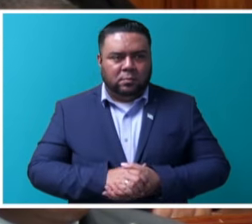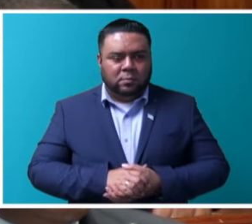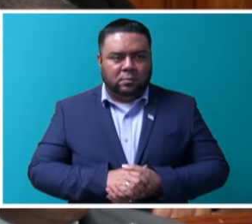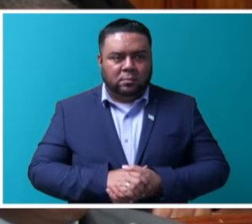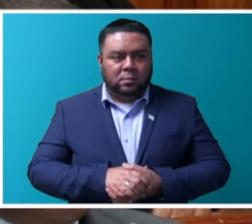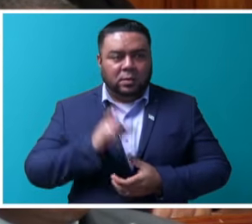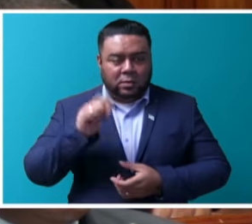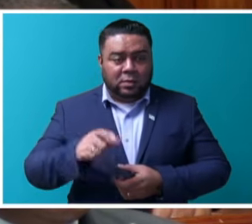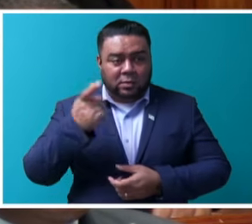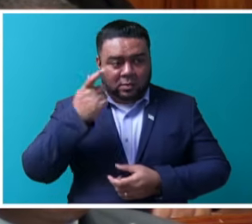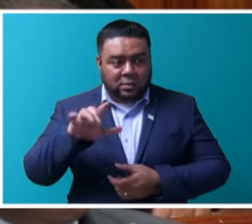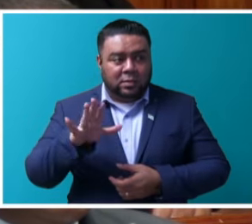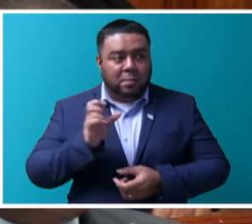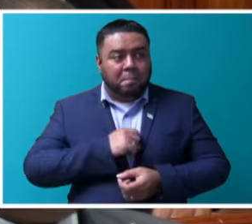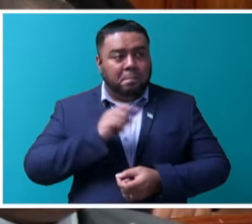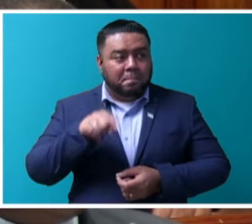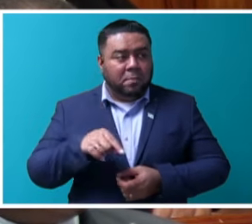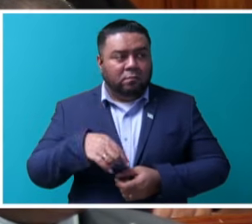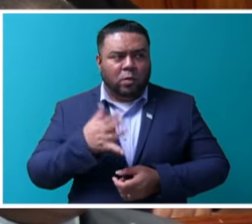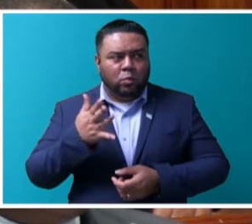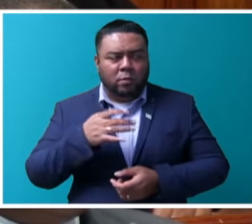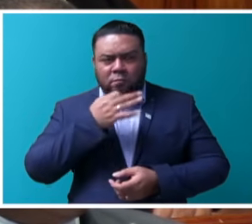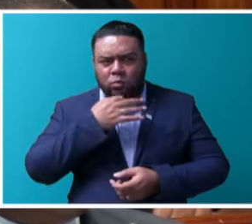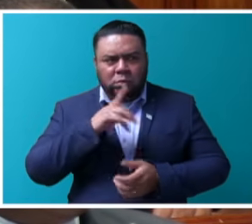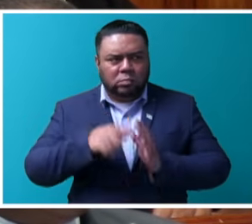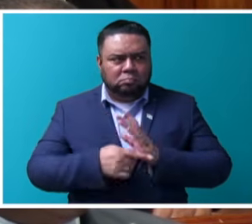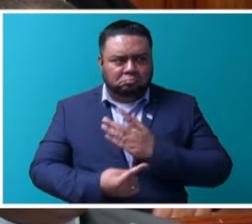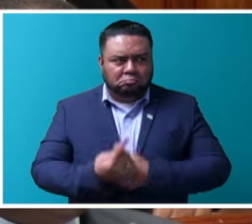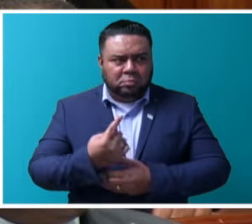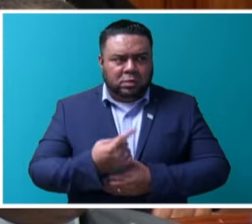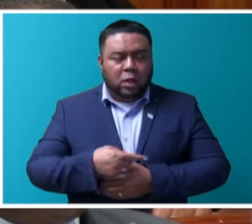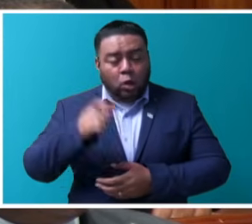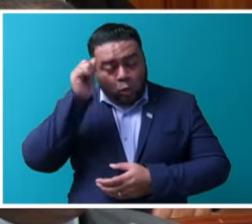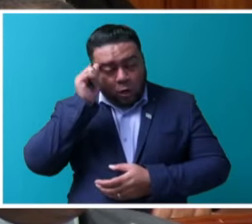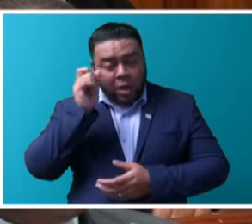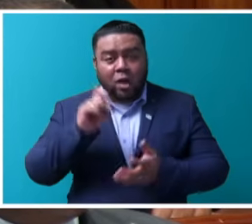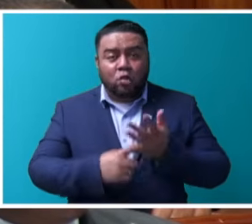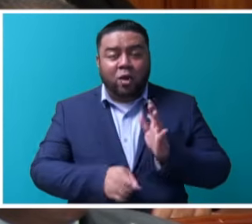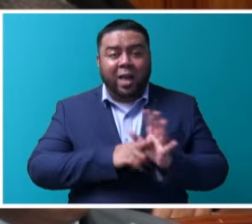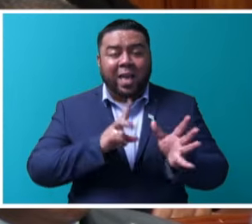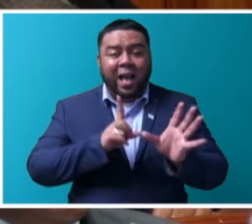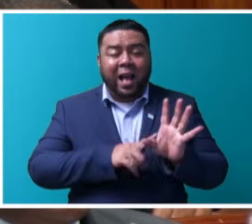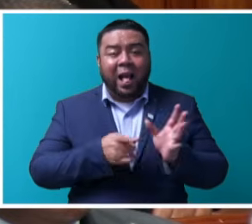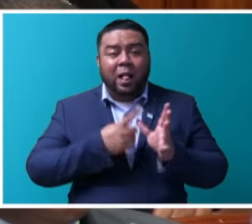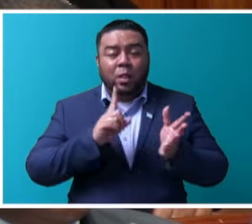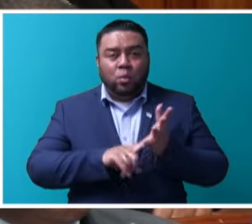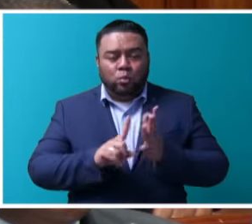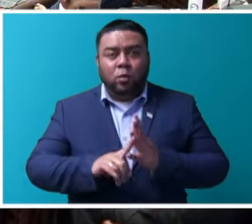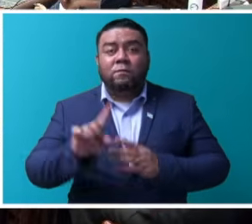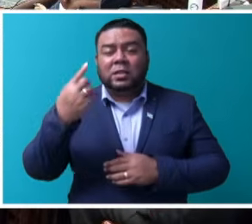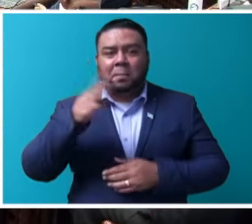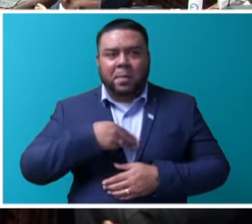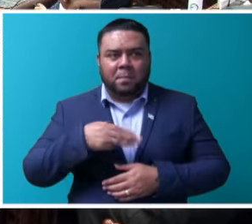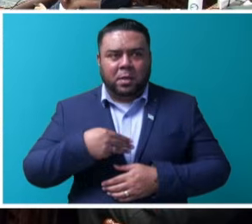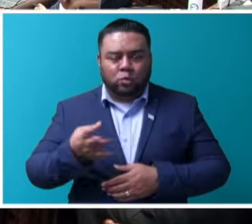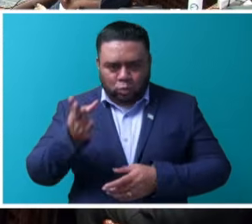This occasion is rare to this Parliament, knowing that the Honorable Rayalu is the first Member of Parliament who died